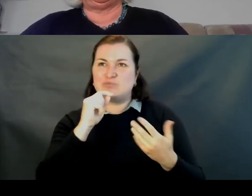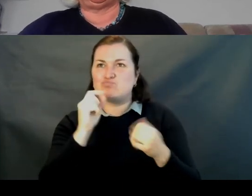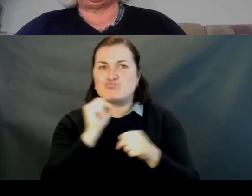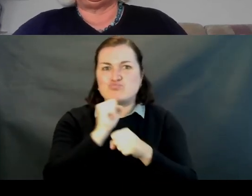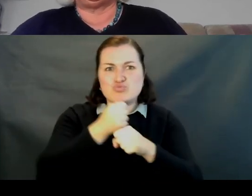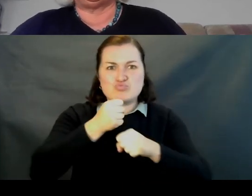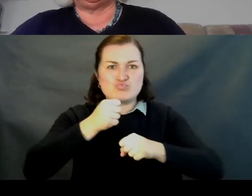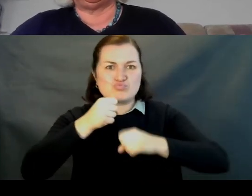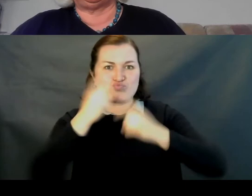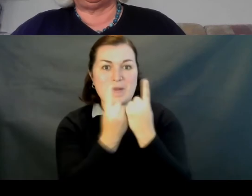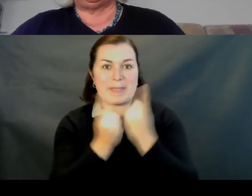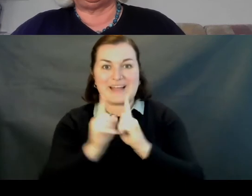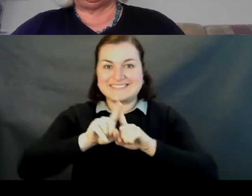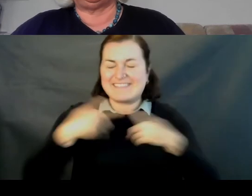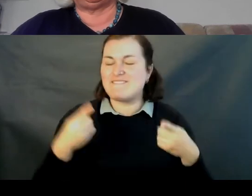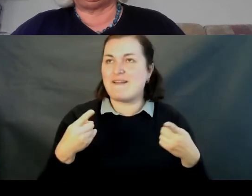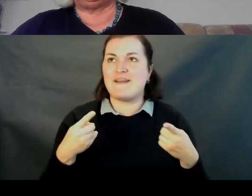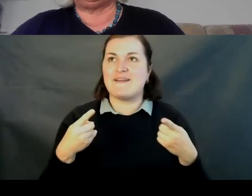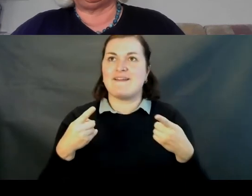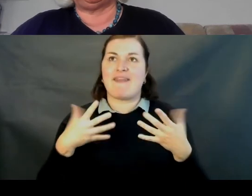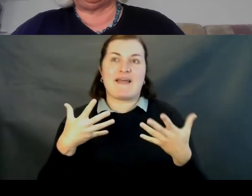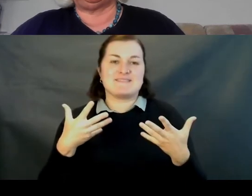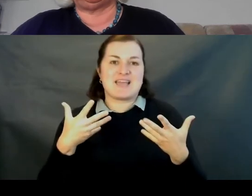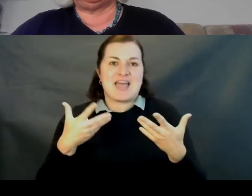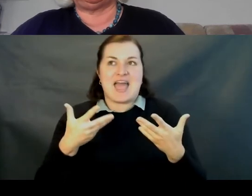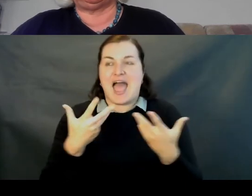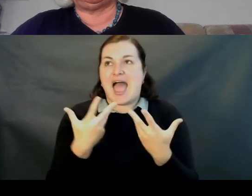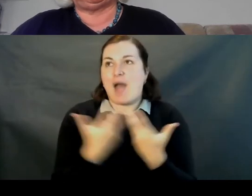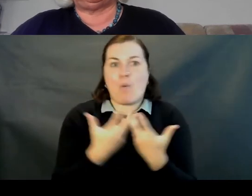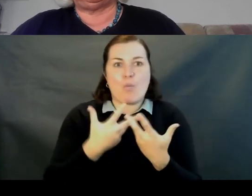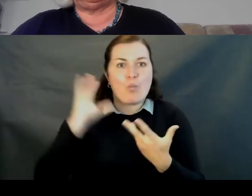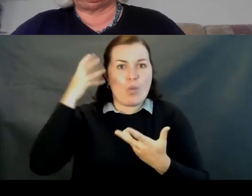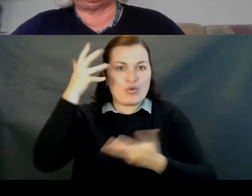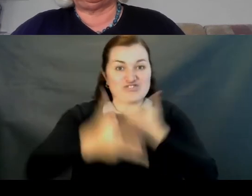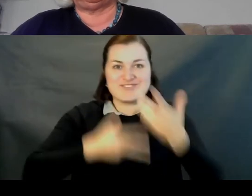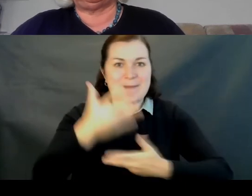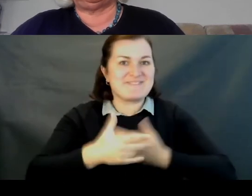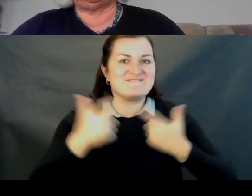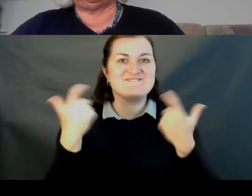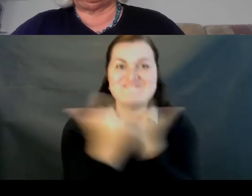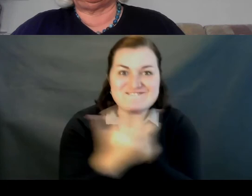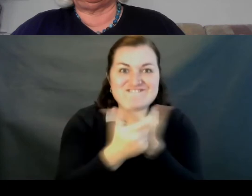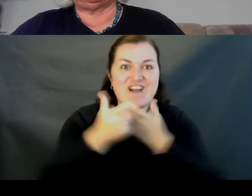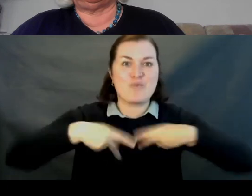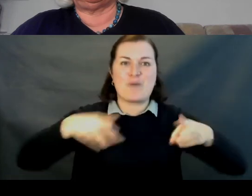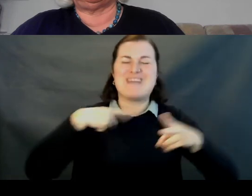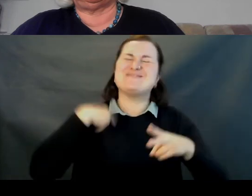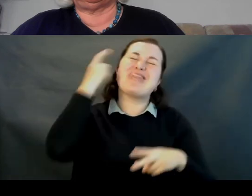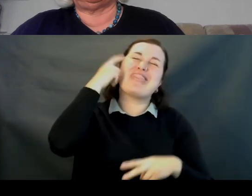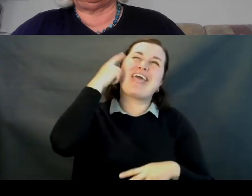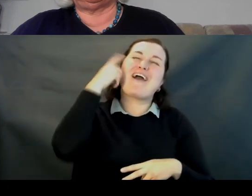So how are we going to do that in a fun way? And I was thinking earlier about there's a tap dance